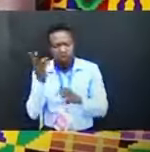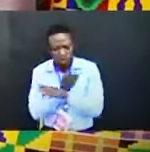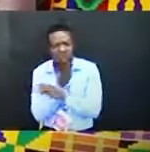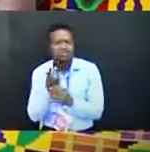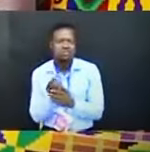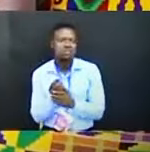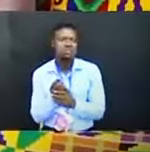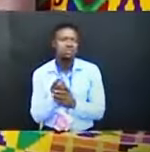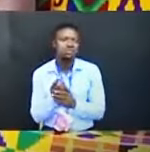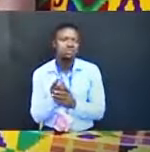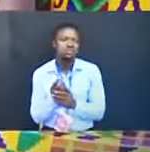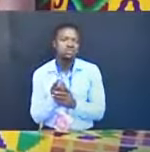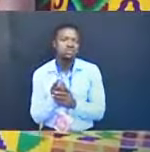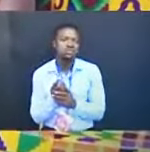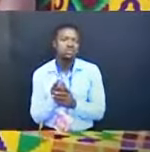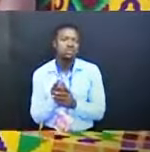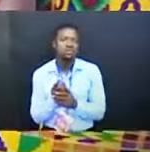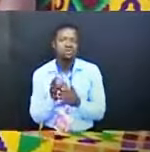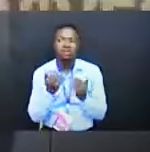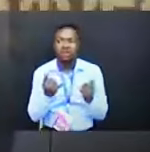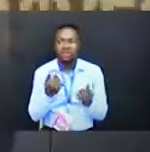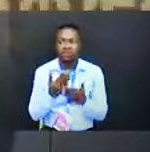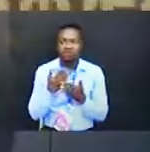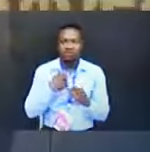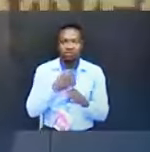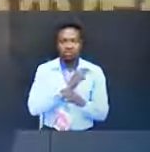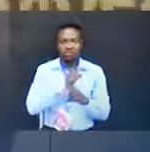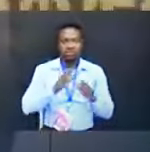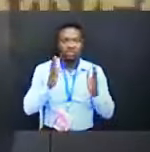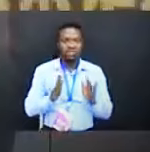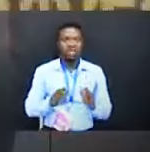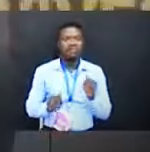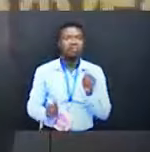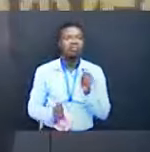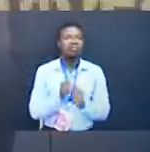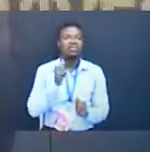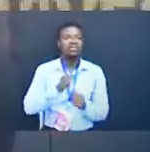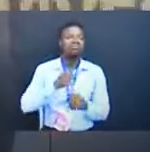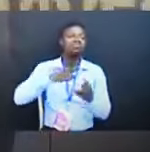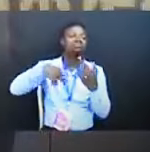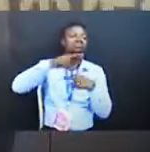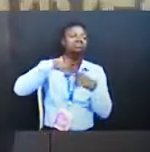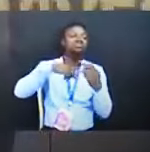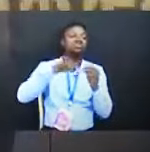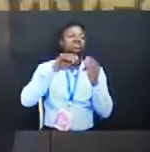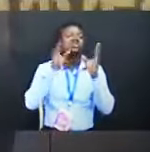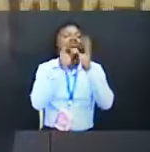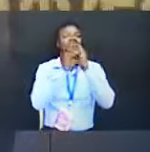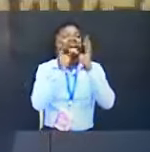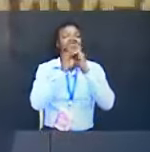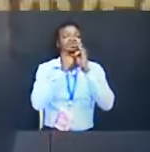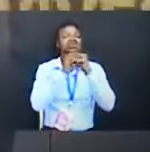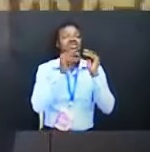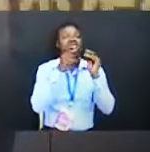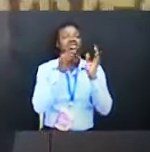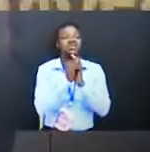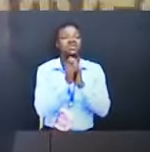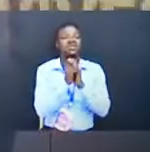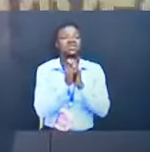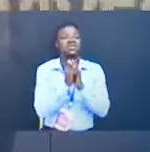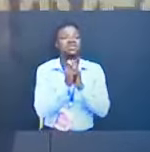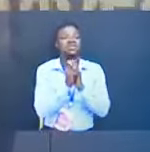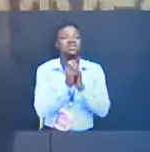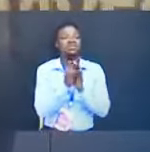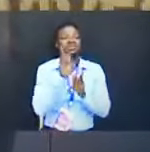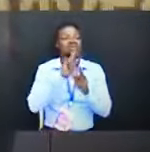When I was growing up as a Christian, I used to make a lot of noise. And the people thought that if you take Jesus from there, I am the